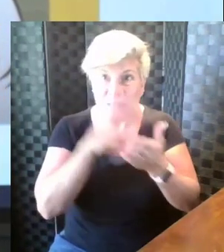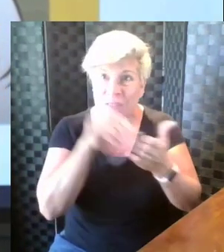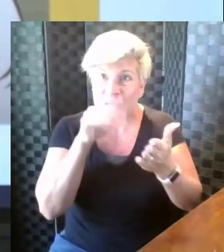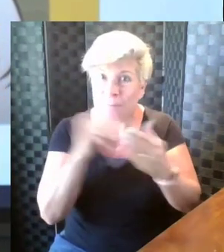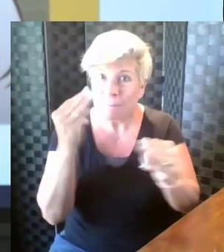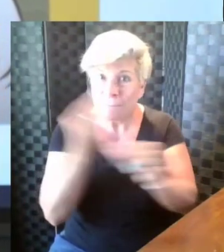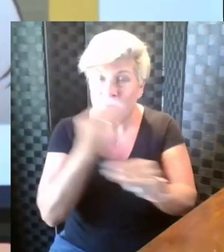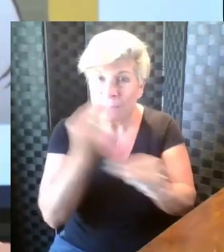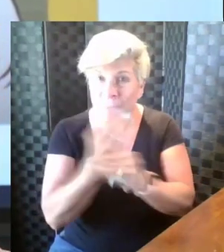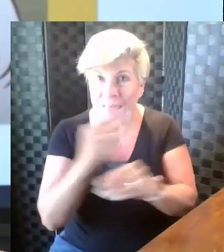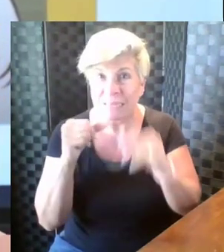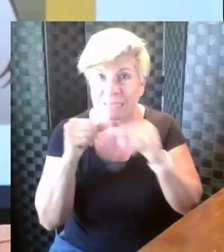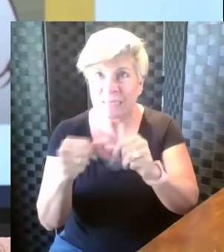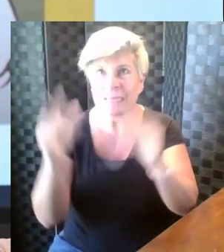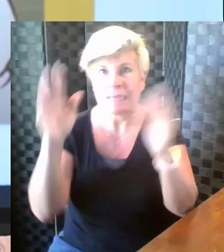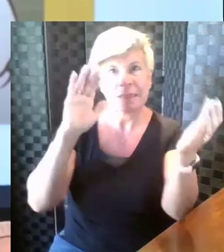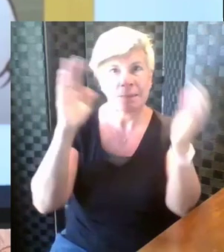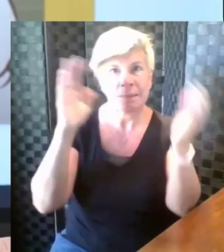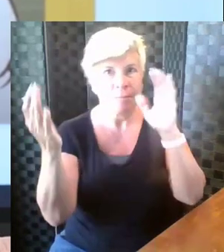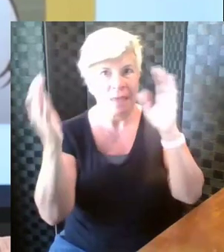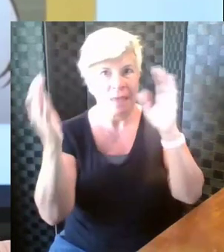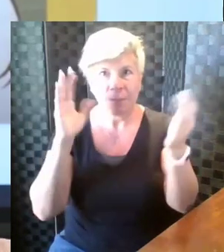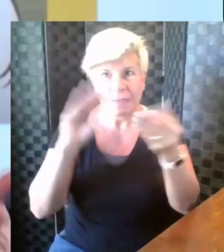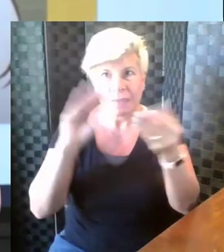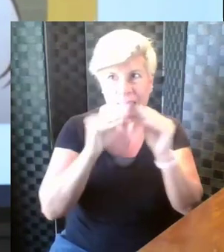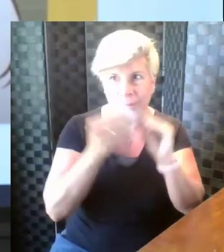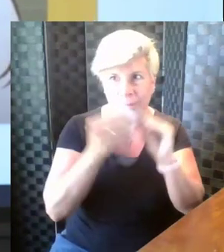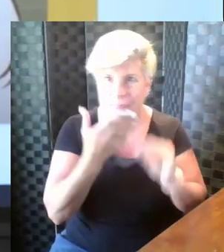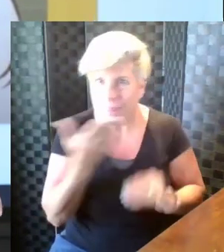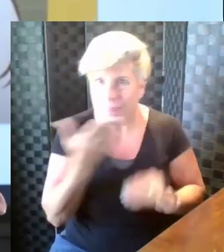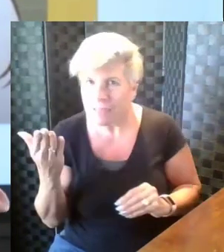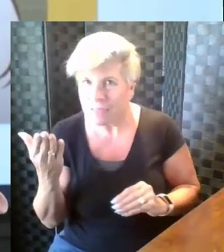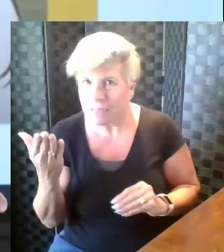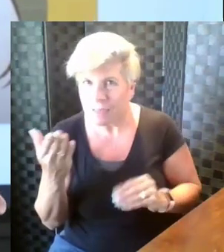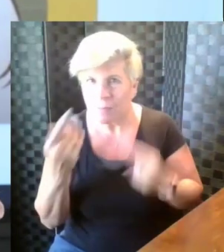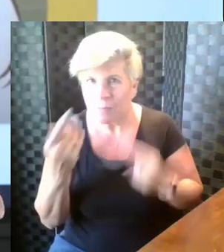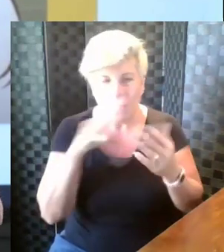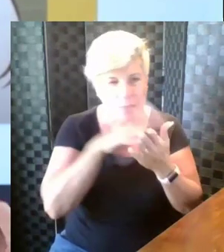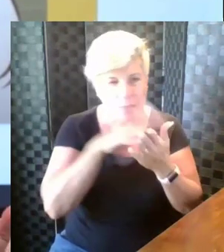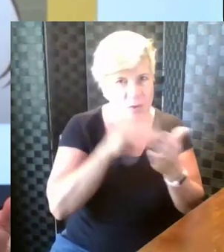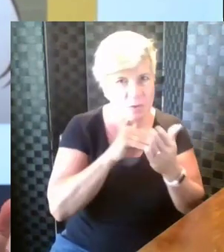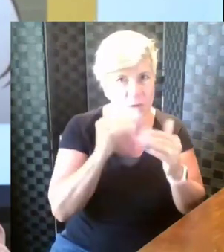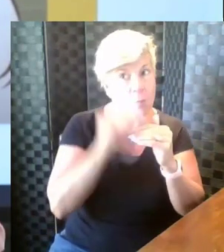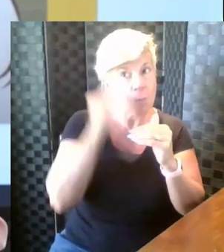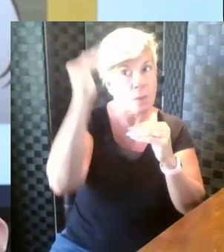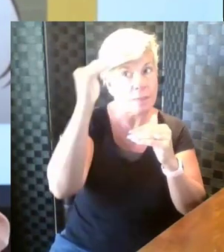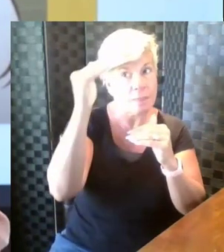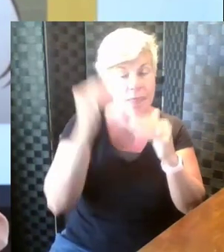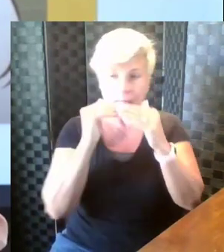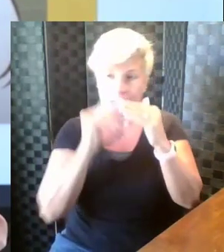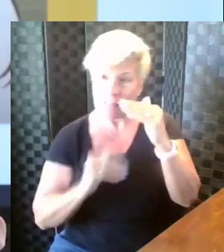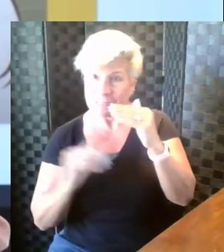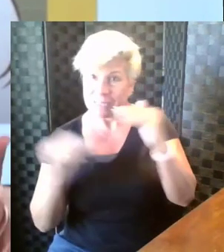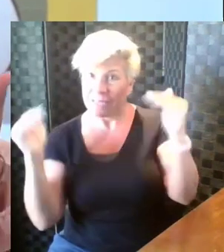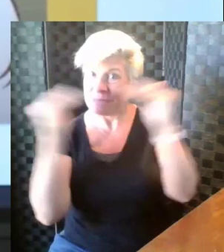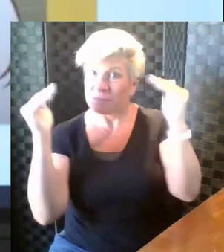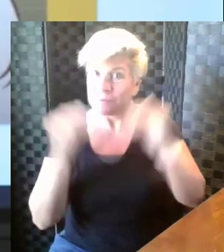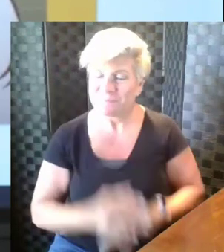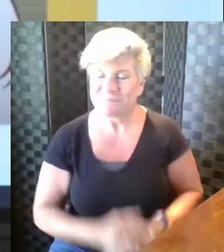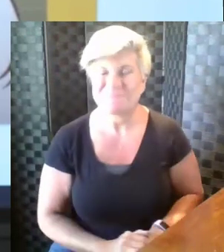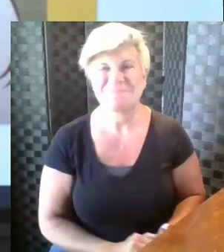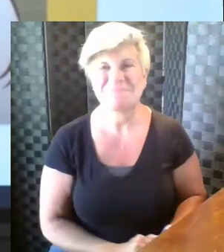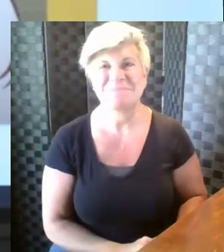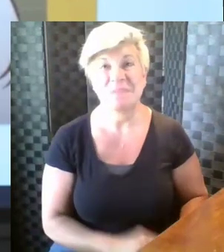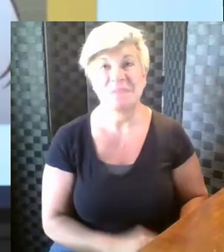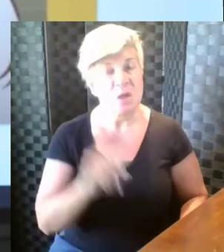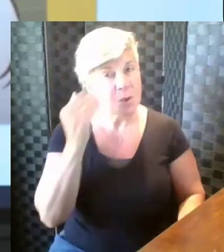adventure and continue comparing objects or numbers as we learn about greater than, less than, and equal to. All right,